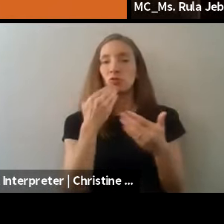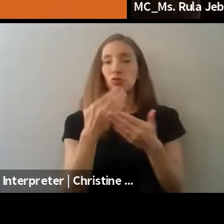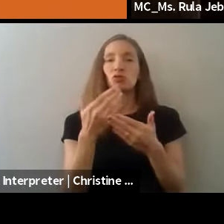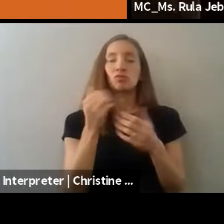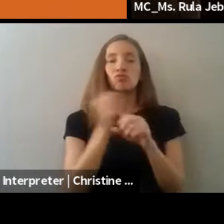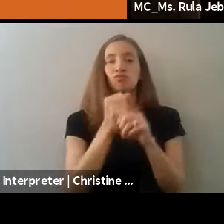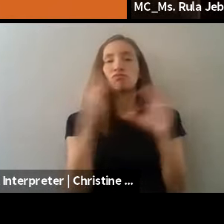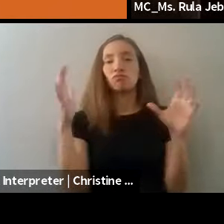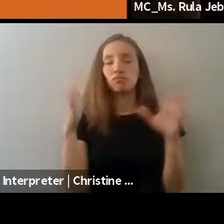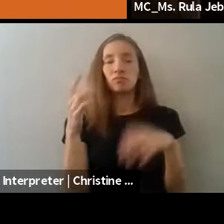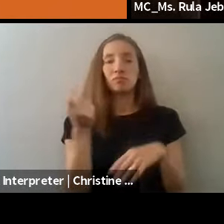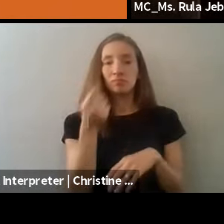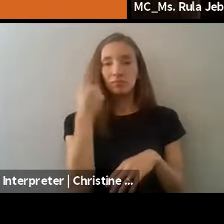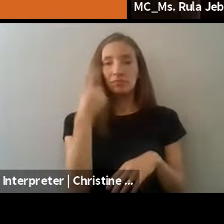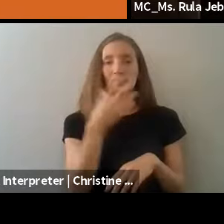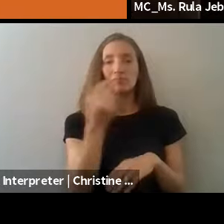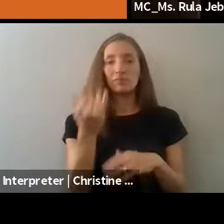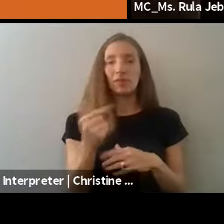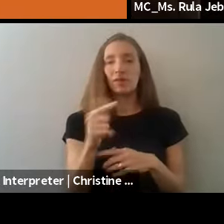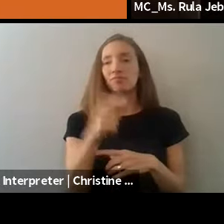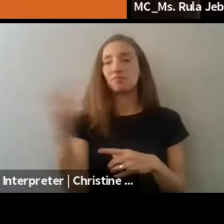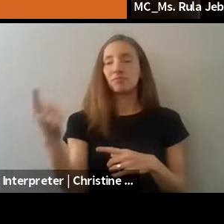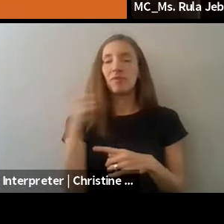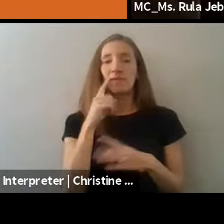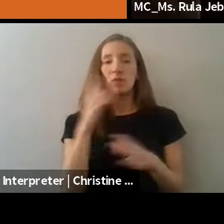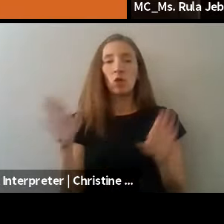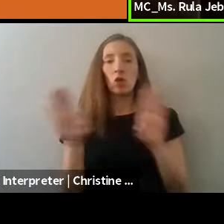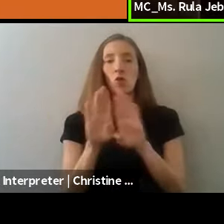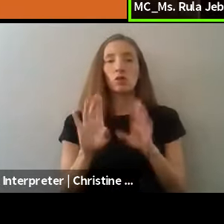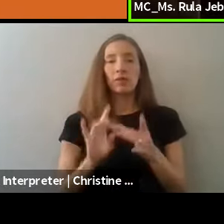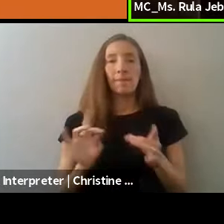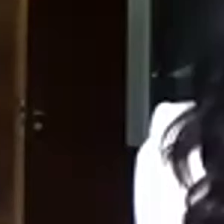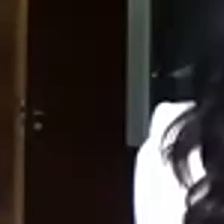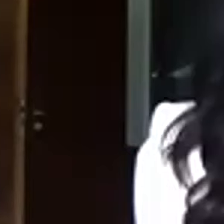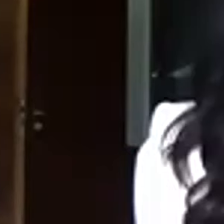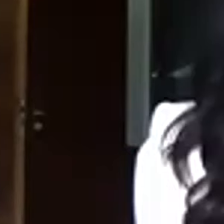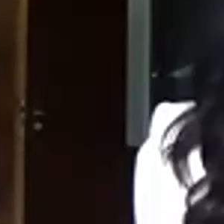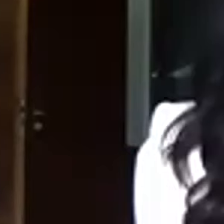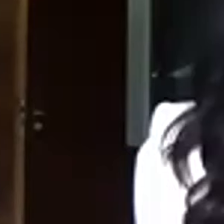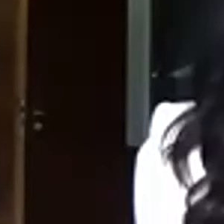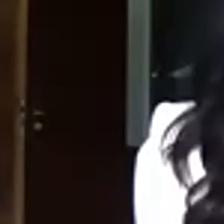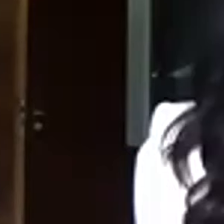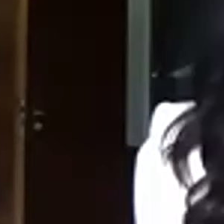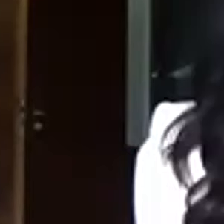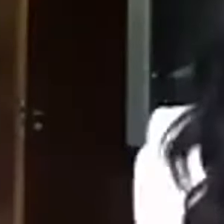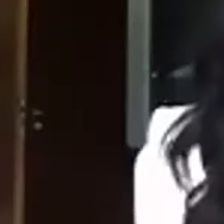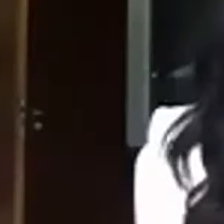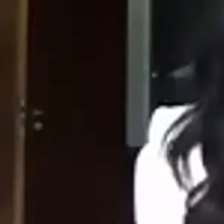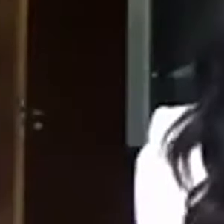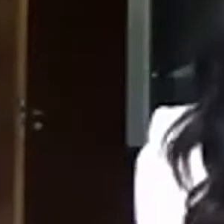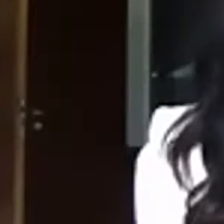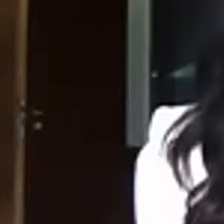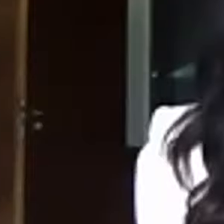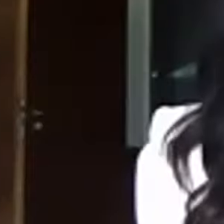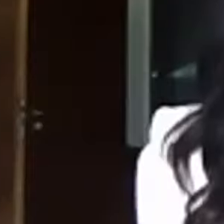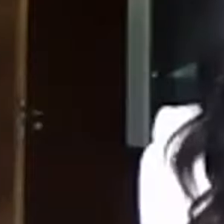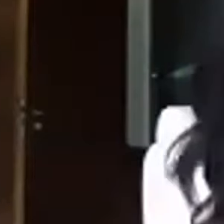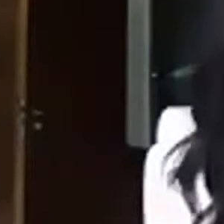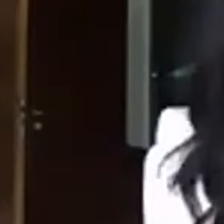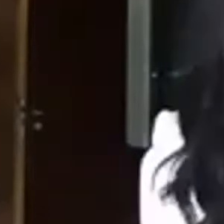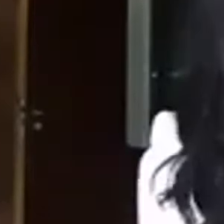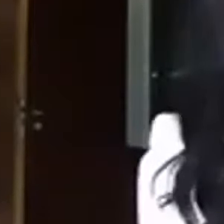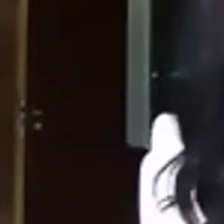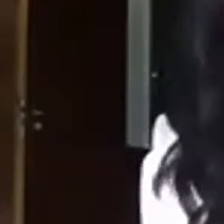give us the closing comments. Thank you all. Thank you, Claudia. And thank you for